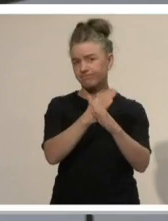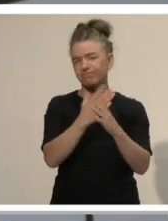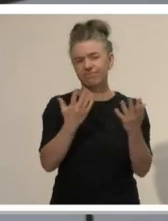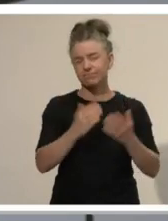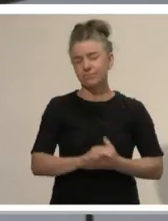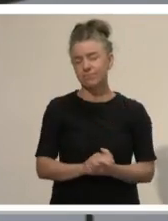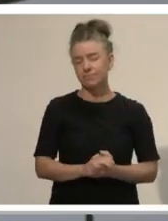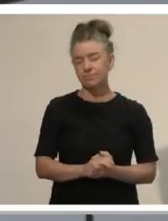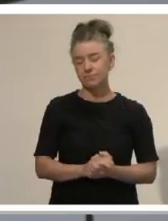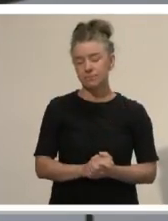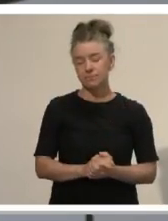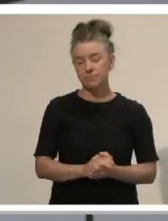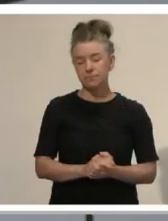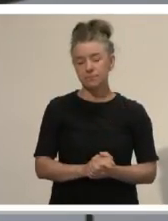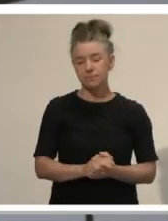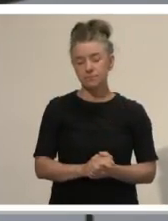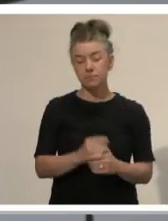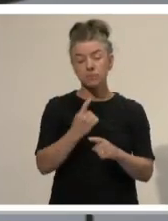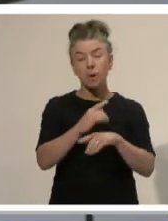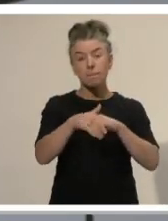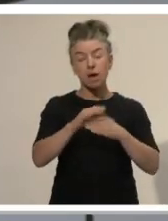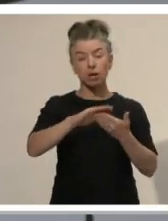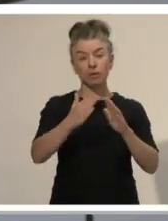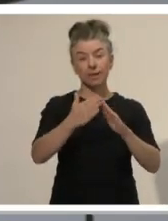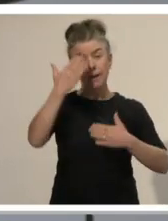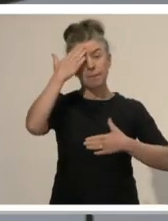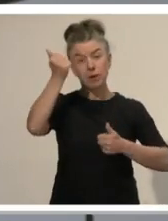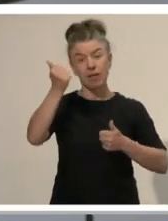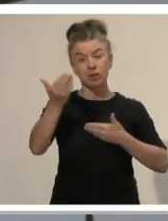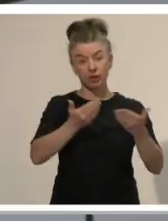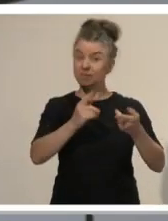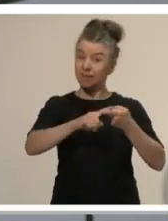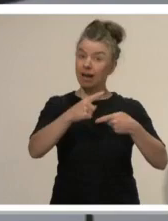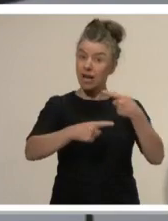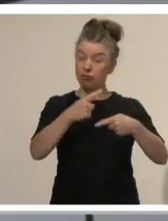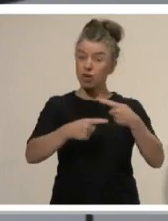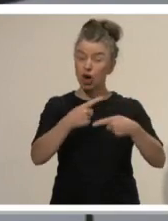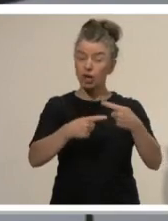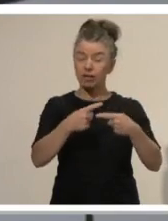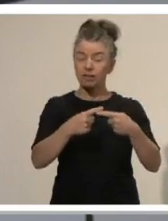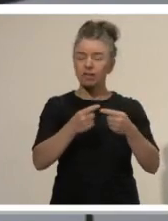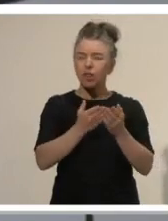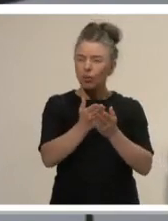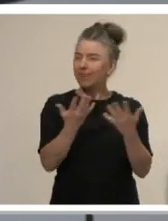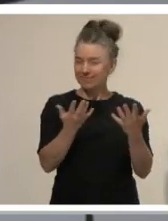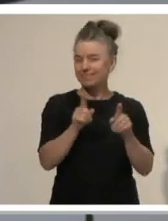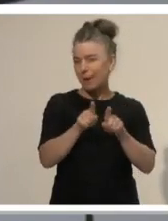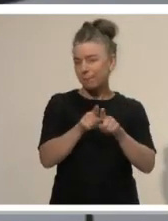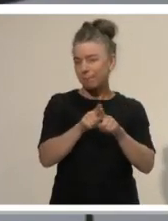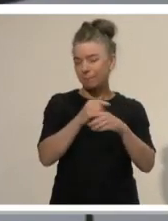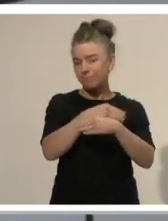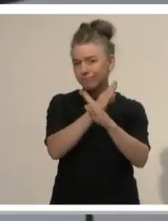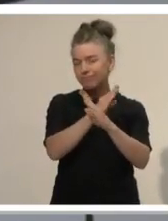virtually. And finally, community mental health service appointments will continue to be done by